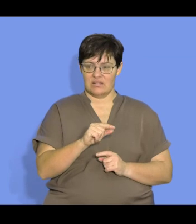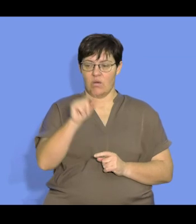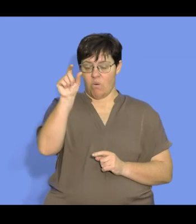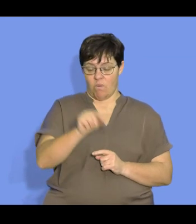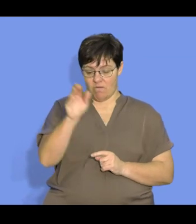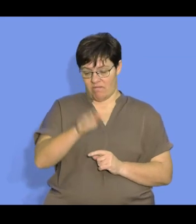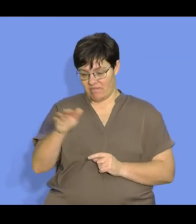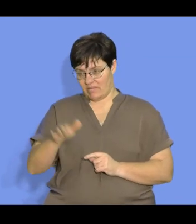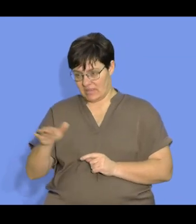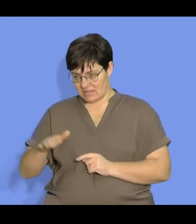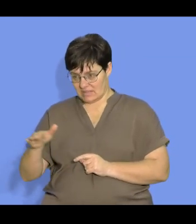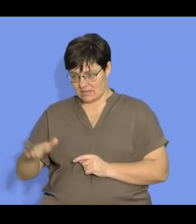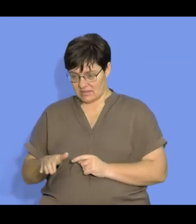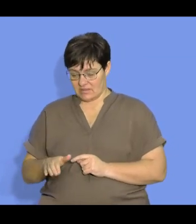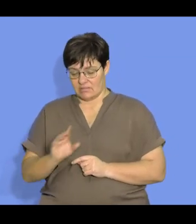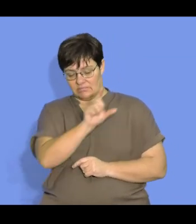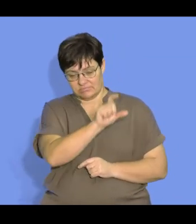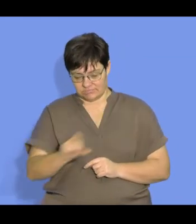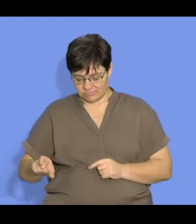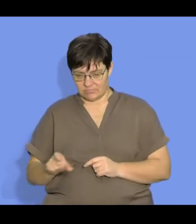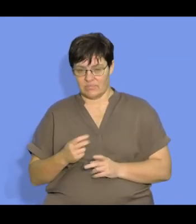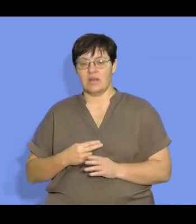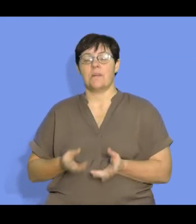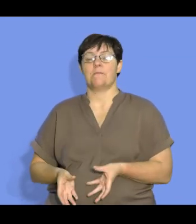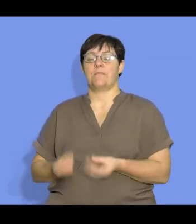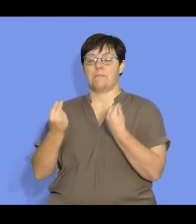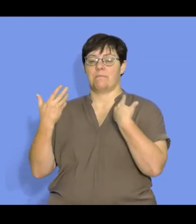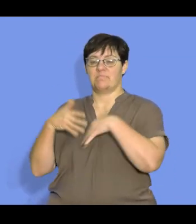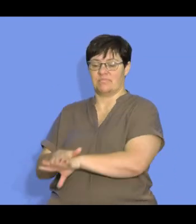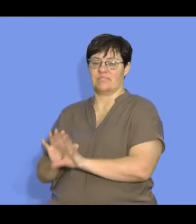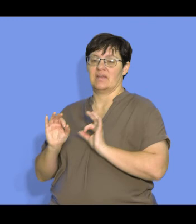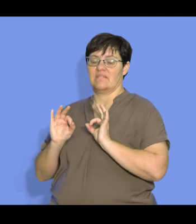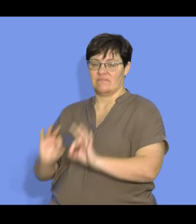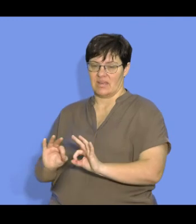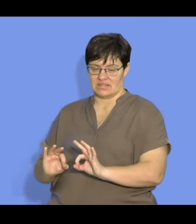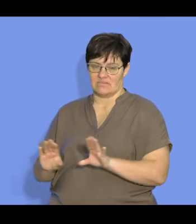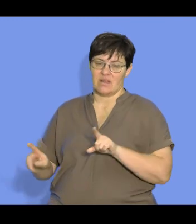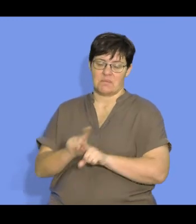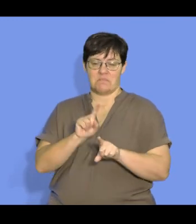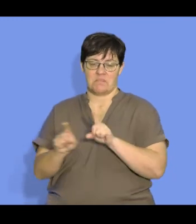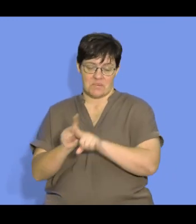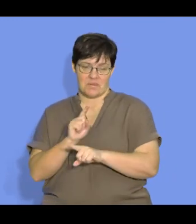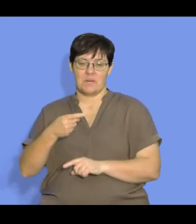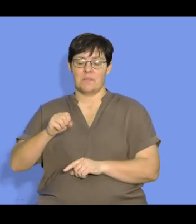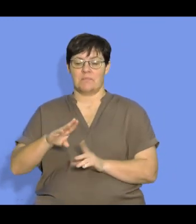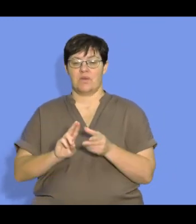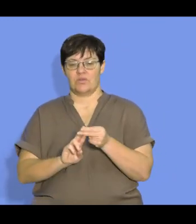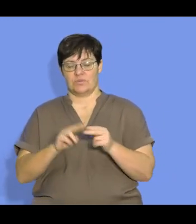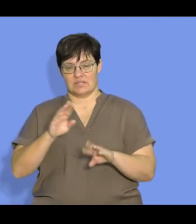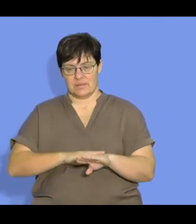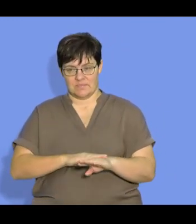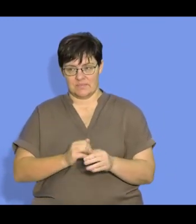these particles there will result in effective collisions per unit